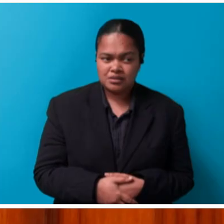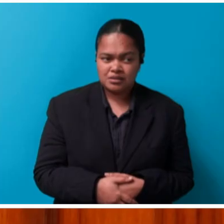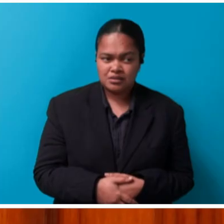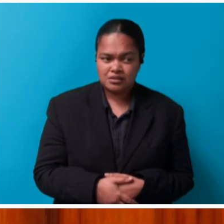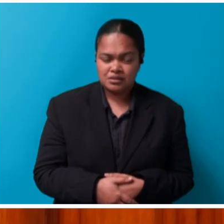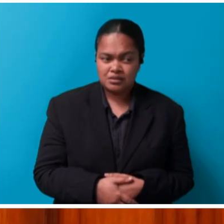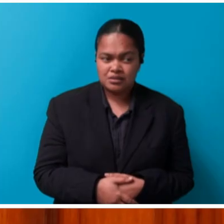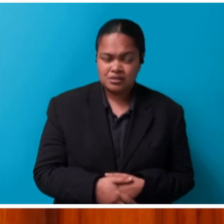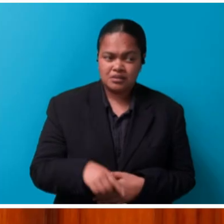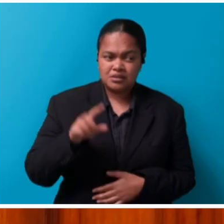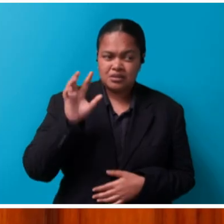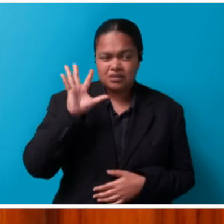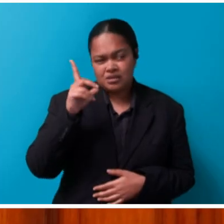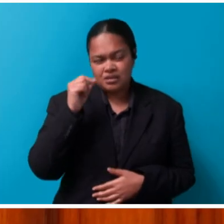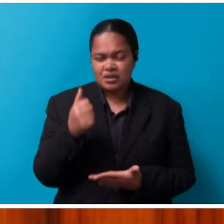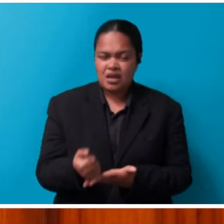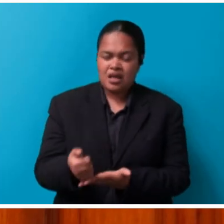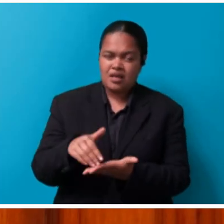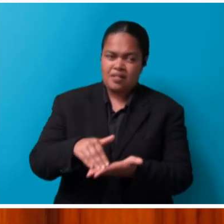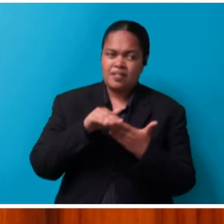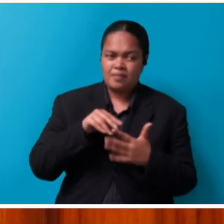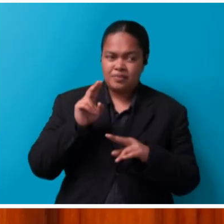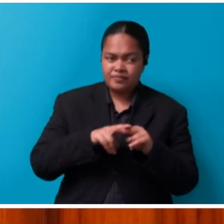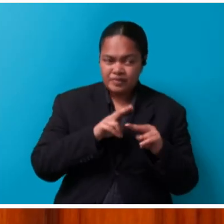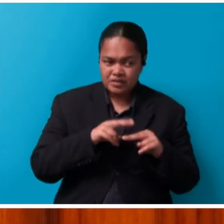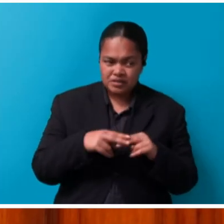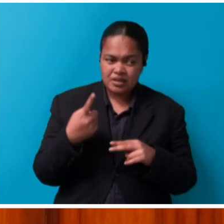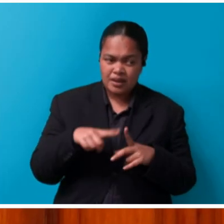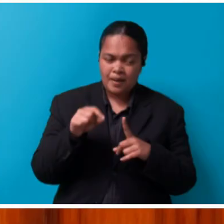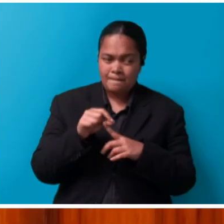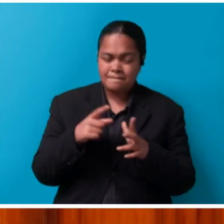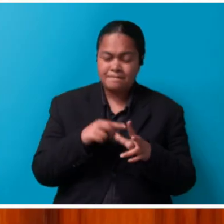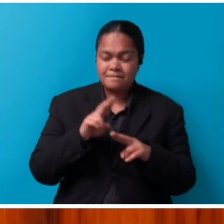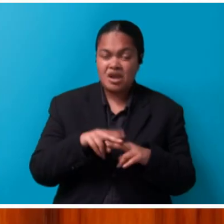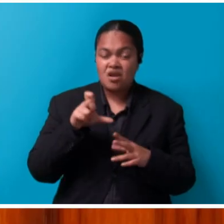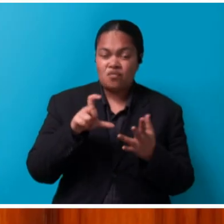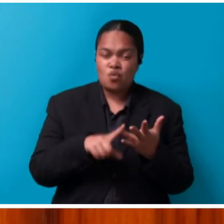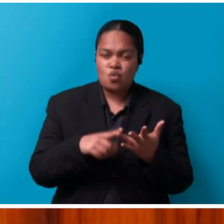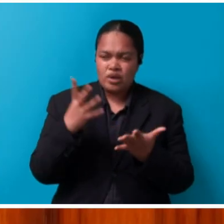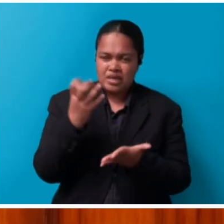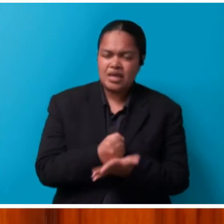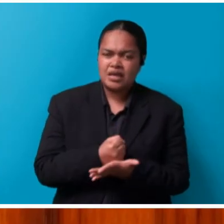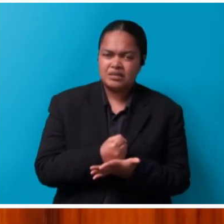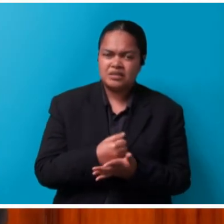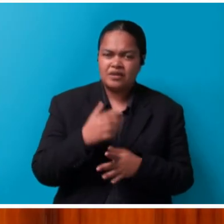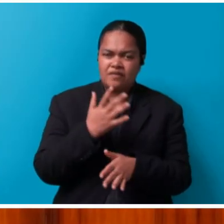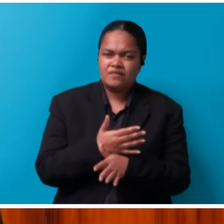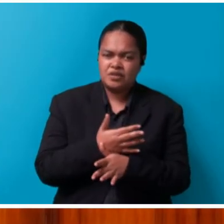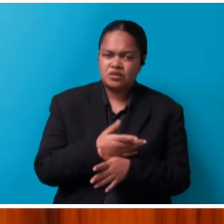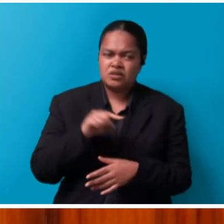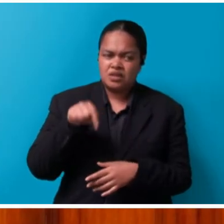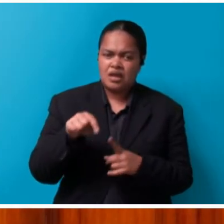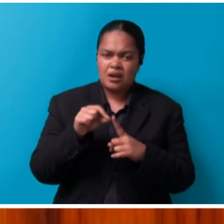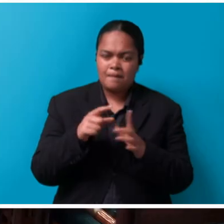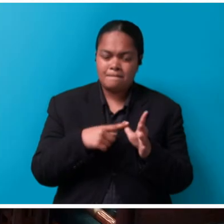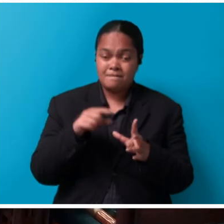how they can assist Fiji and assist PAFCO in getting the fish supply that PAFCO needs. Naka.